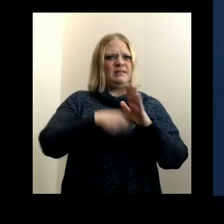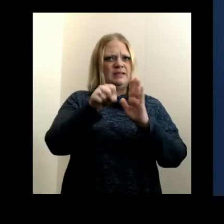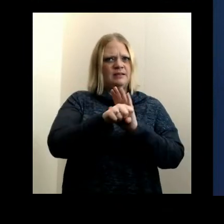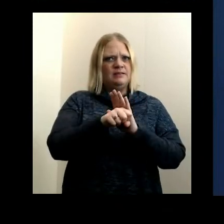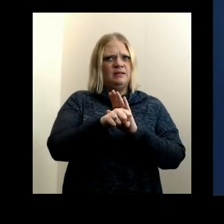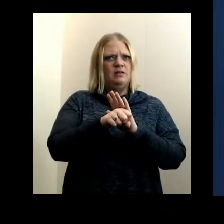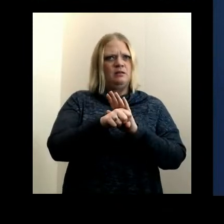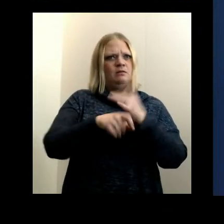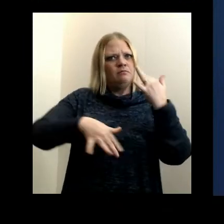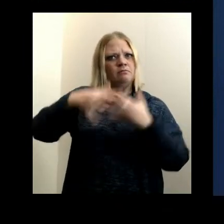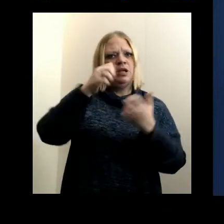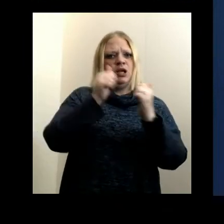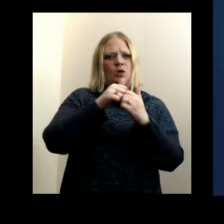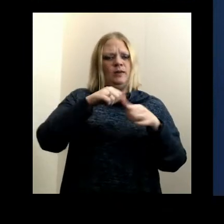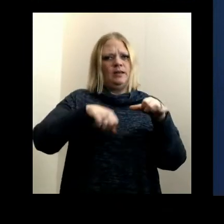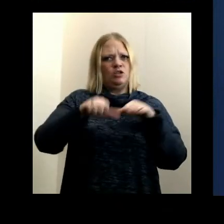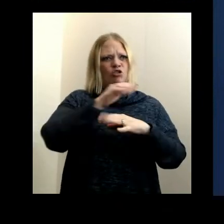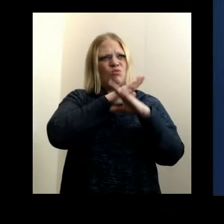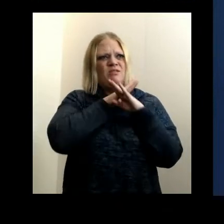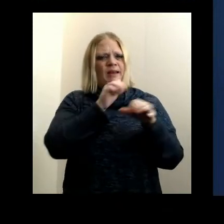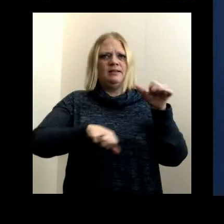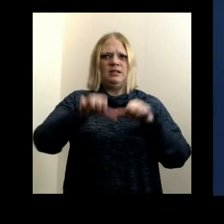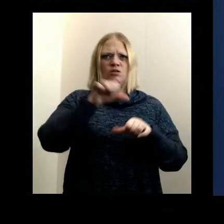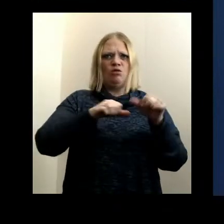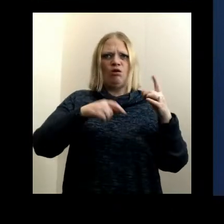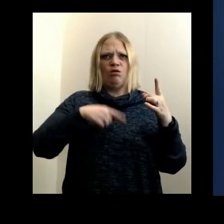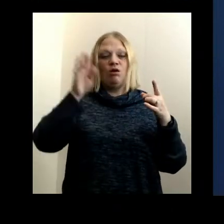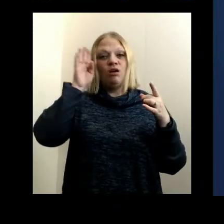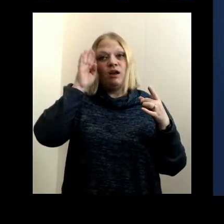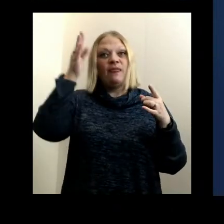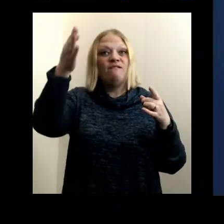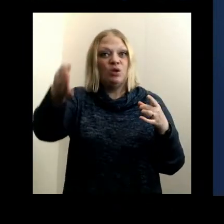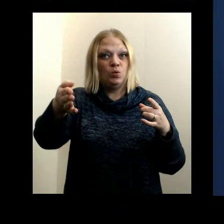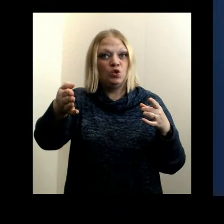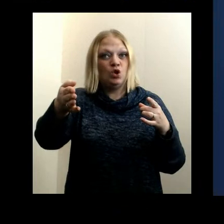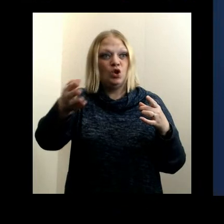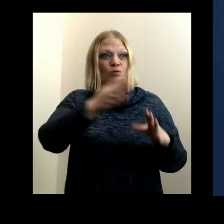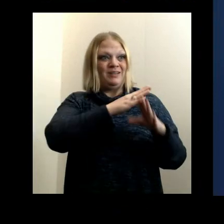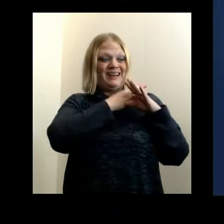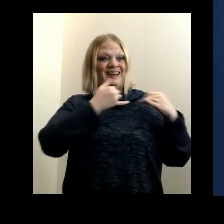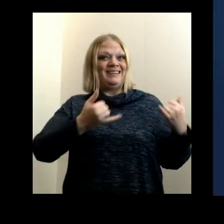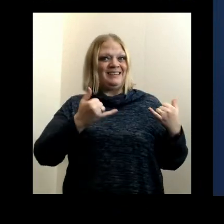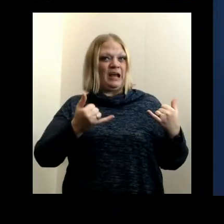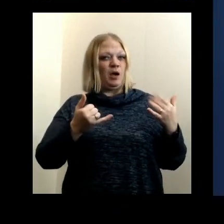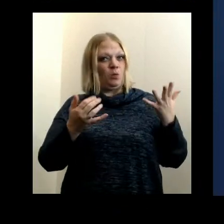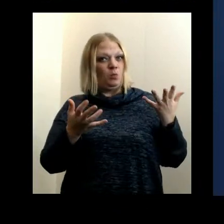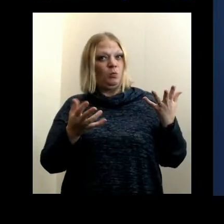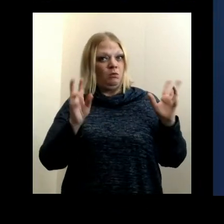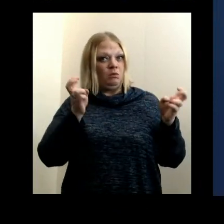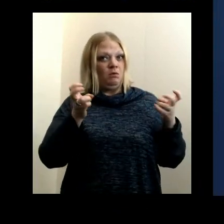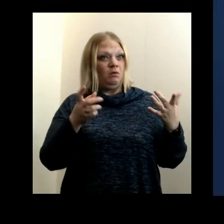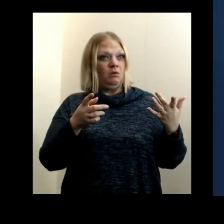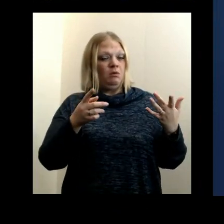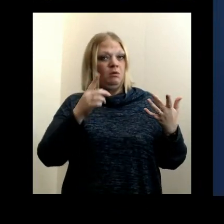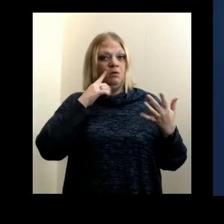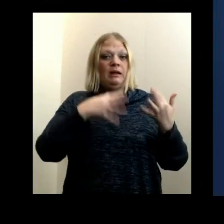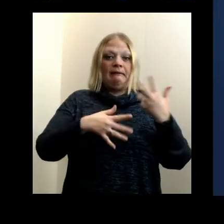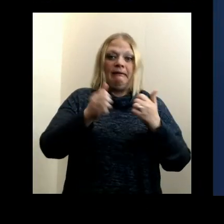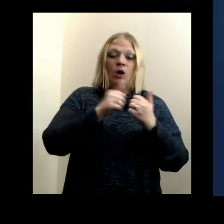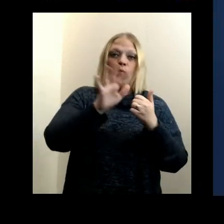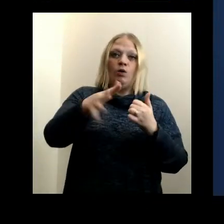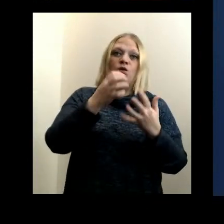Being with each other, protecting each other in the future by protecting them now, so to speak. Being with your loved ones in